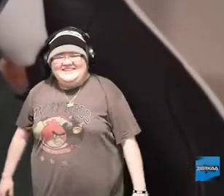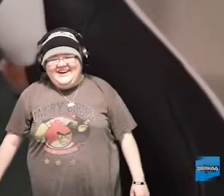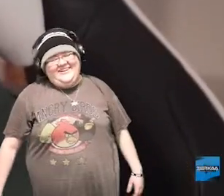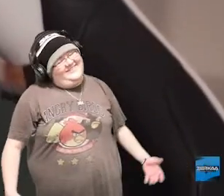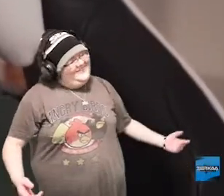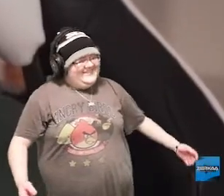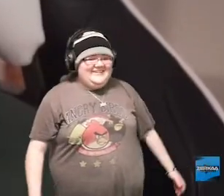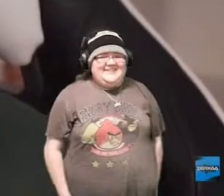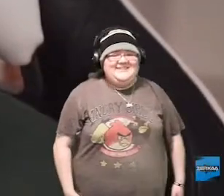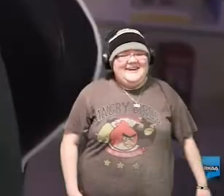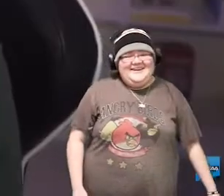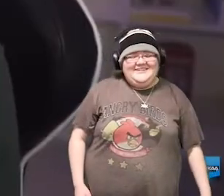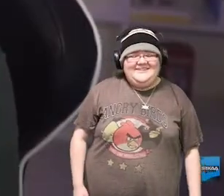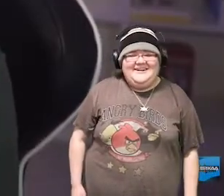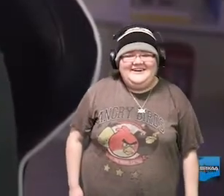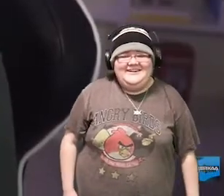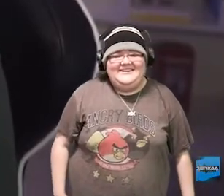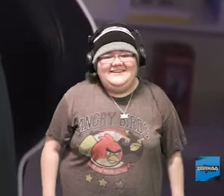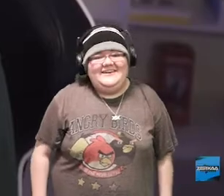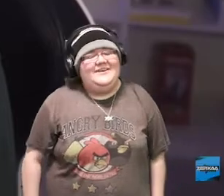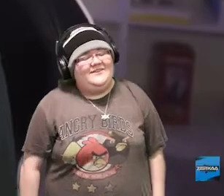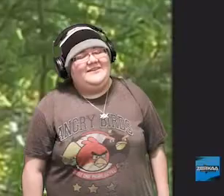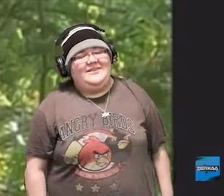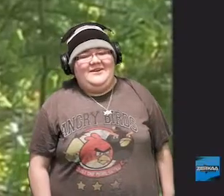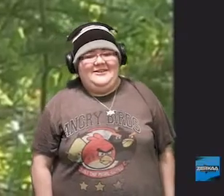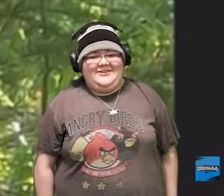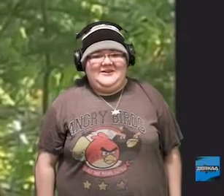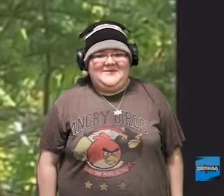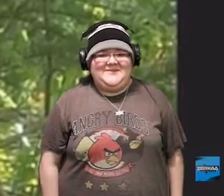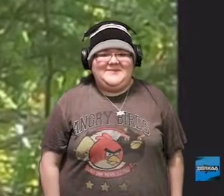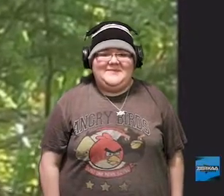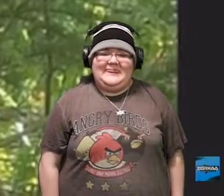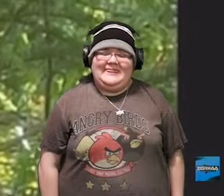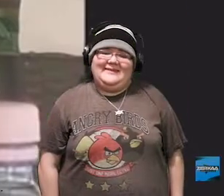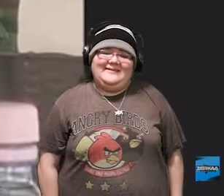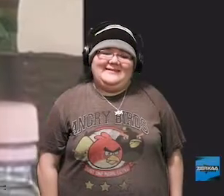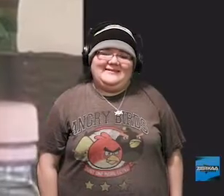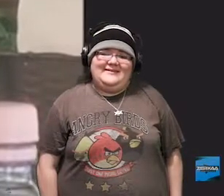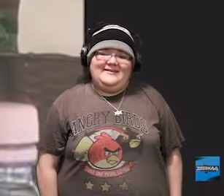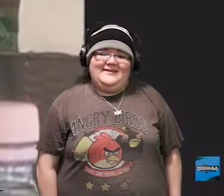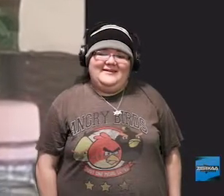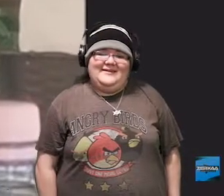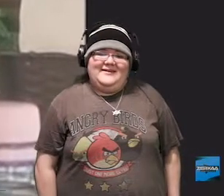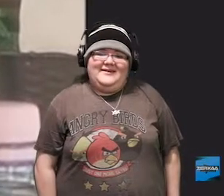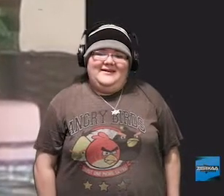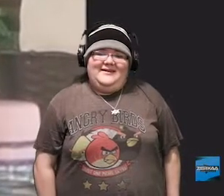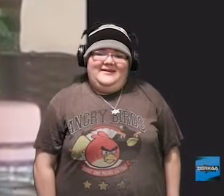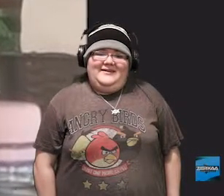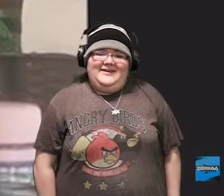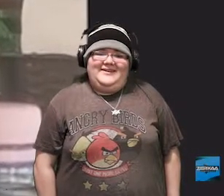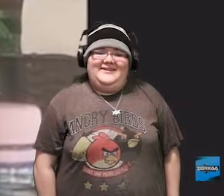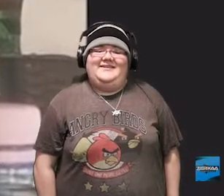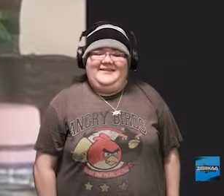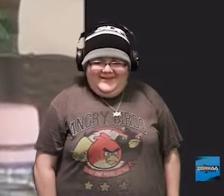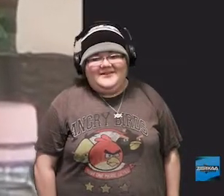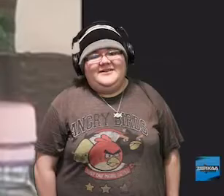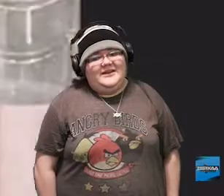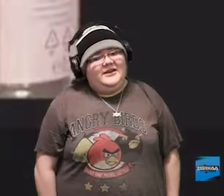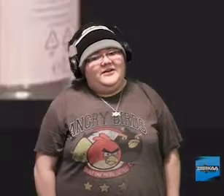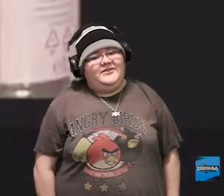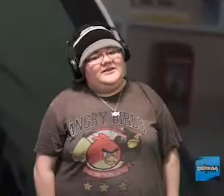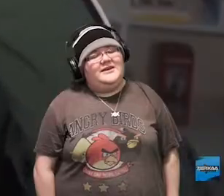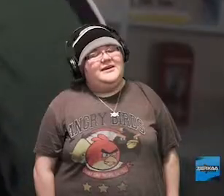Exactly. Yeah, you're not wrong. Yeah, different times, very different times. It really found was, Joshy though. Boy today. Nope, you found a normal guy with a beard.